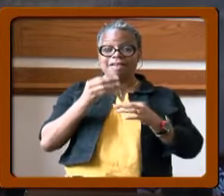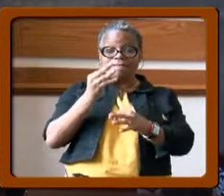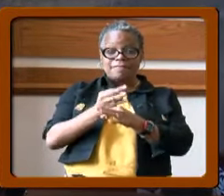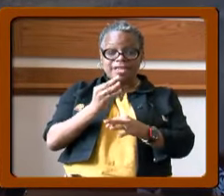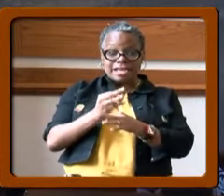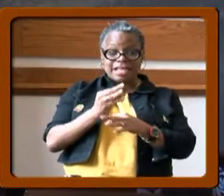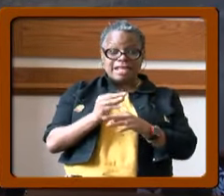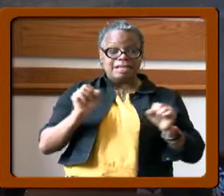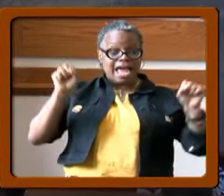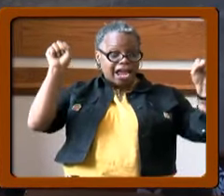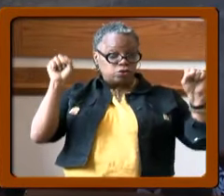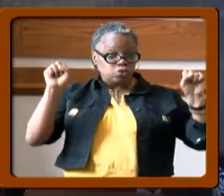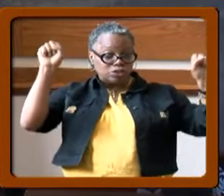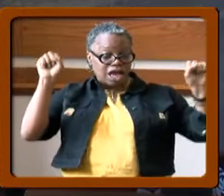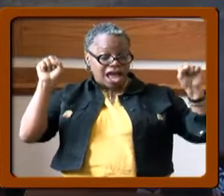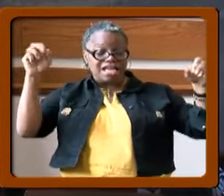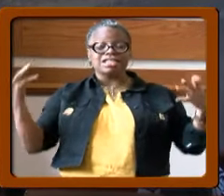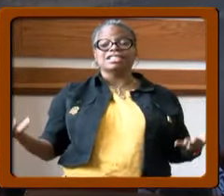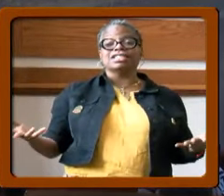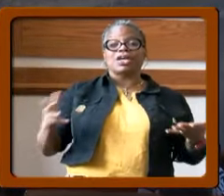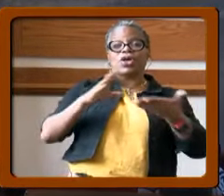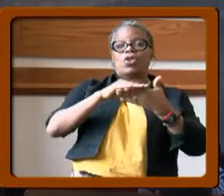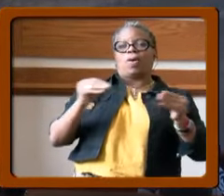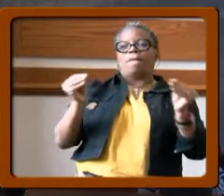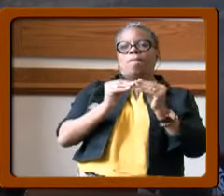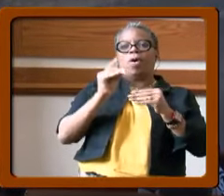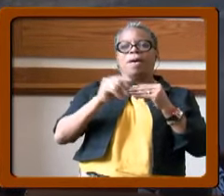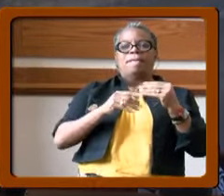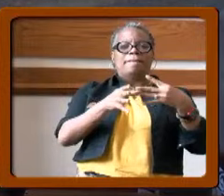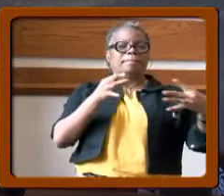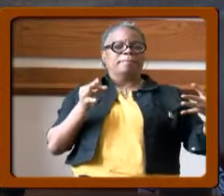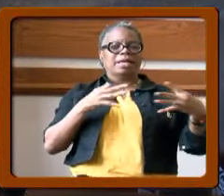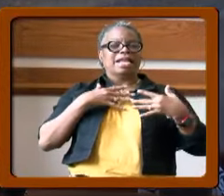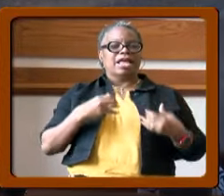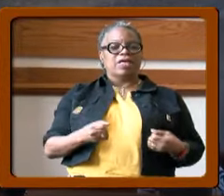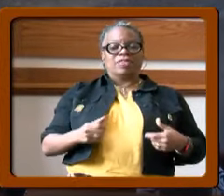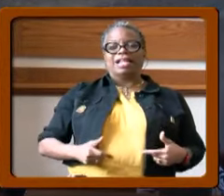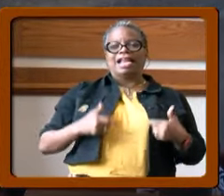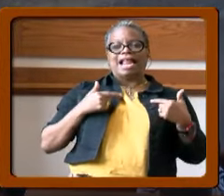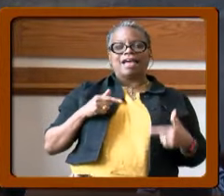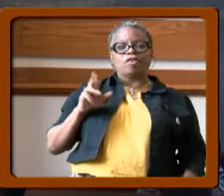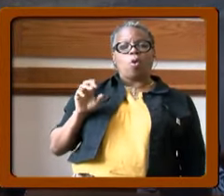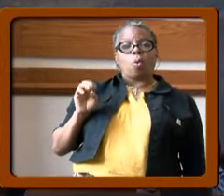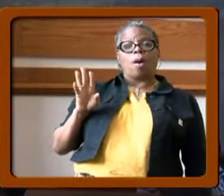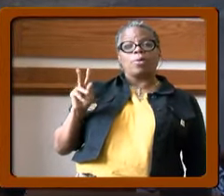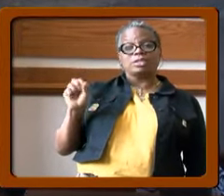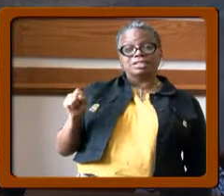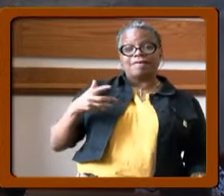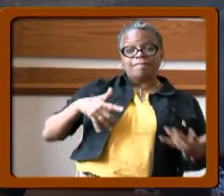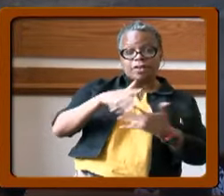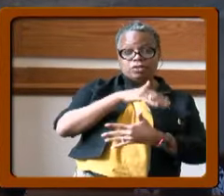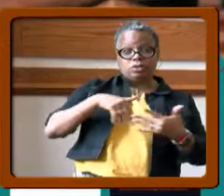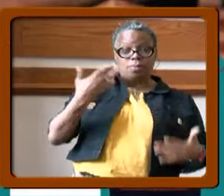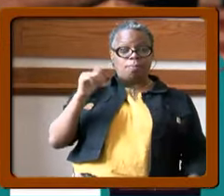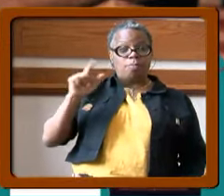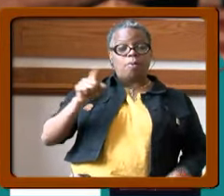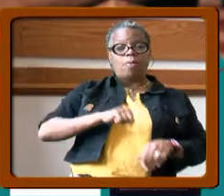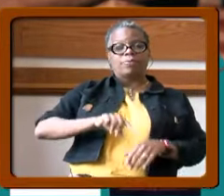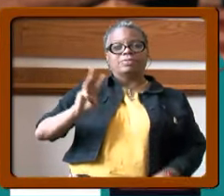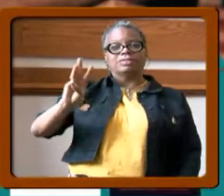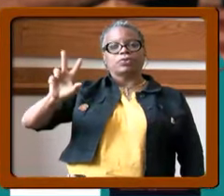live faith and fitness exercise. Learn more about choosing a healthy life in the Roberts Fellowship Hall at